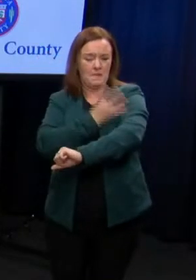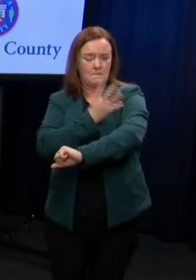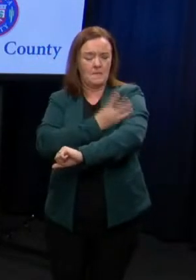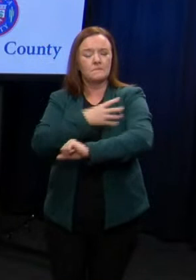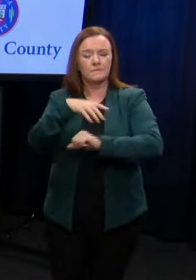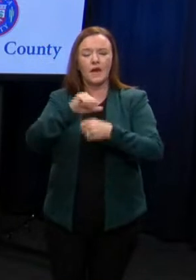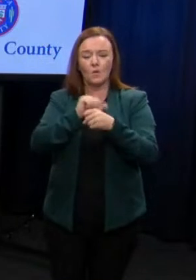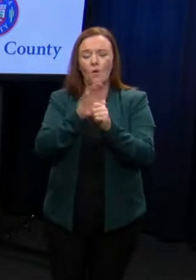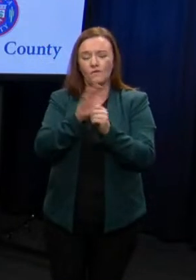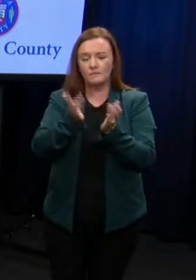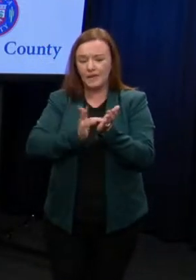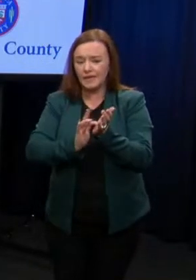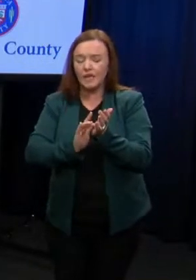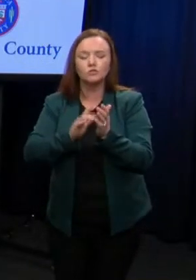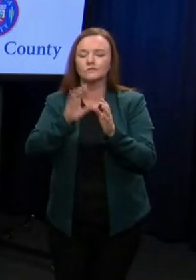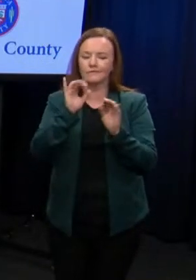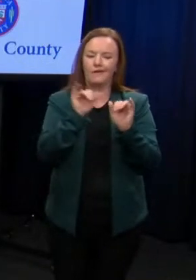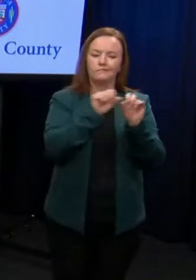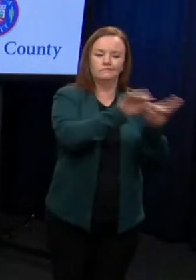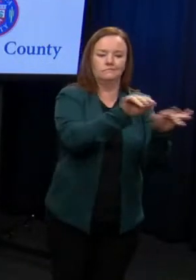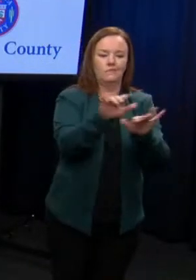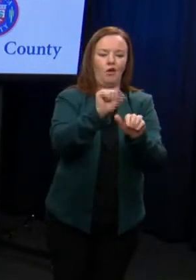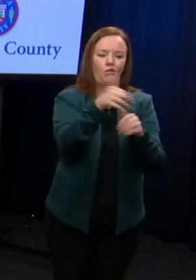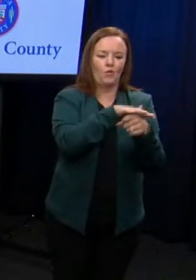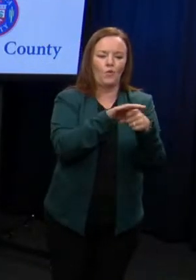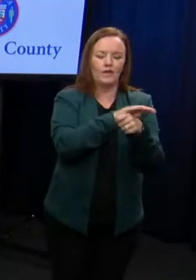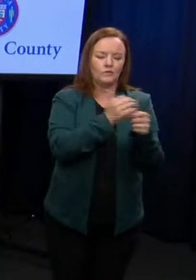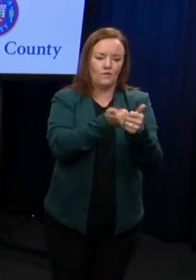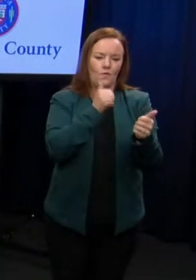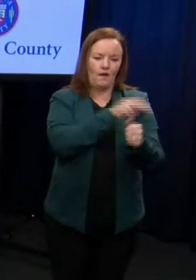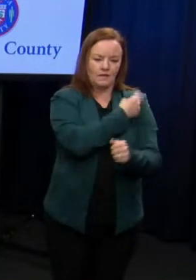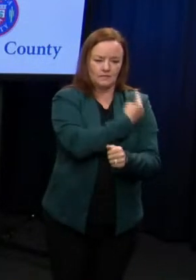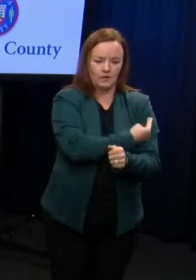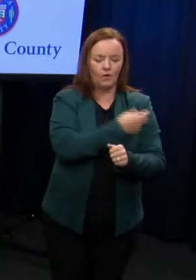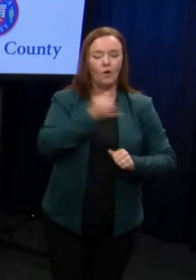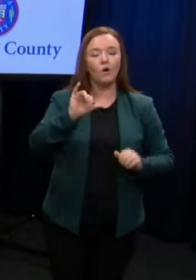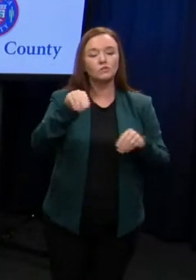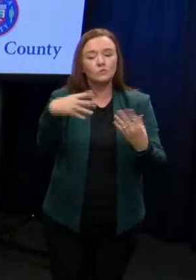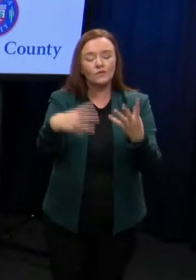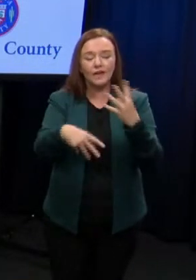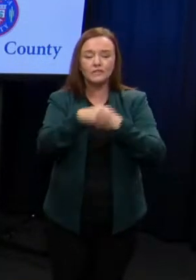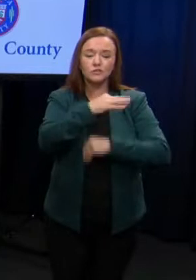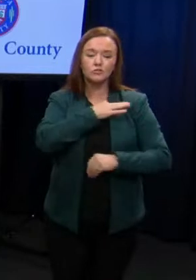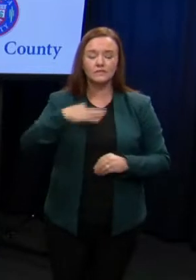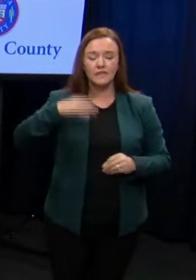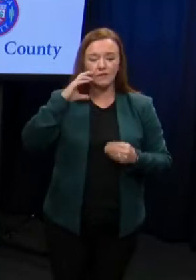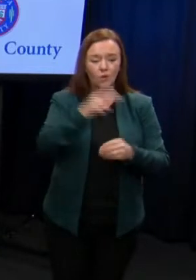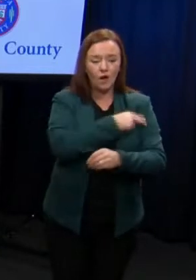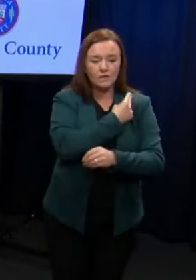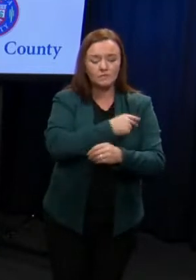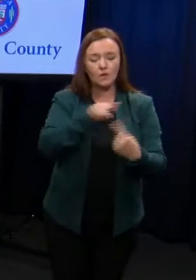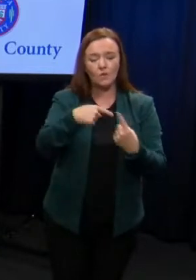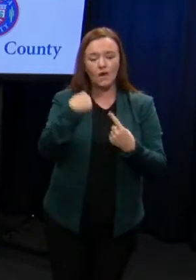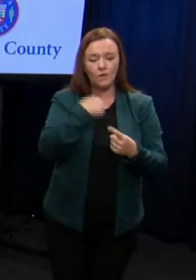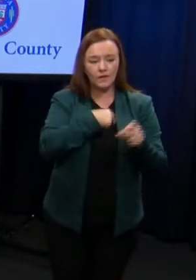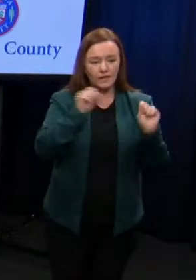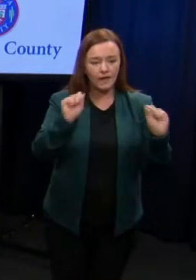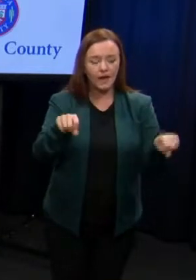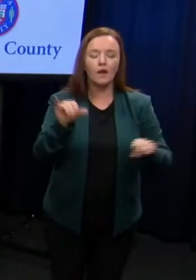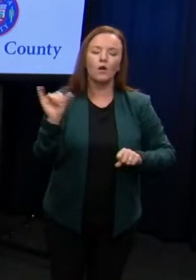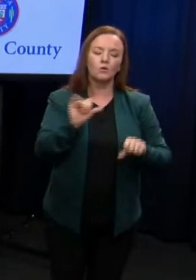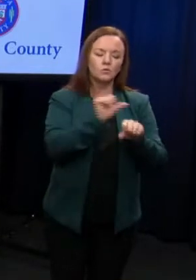provide staff through our Medical Corps of Volunteers whenever possible. And we've worked with the state and the healthcare systems to try to